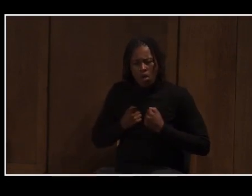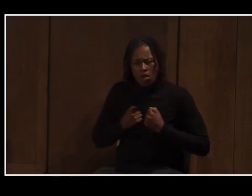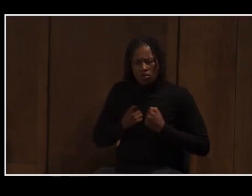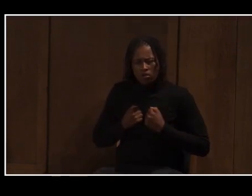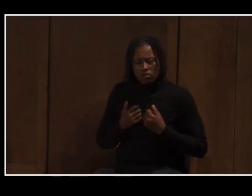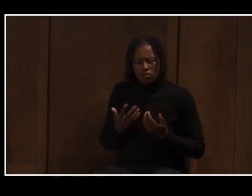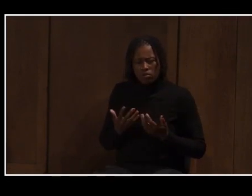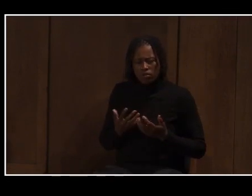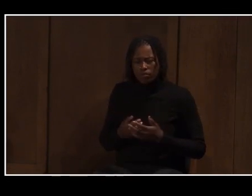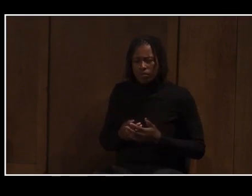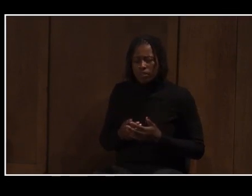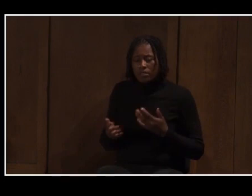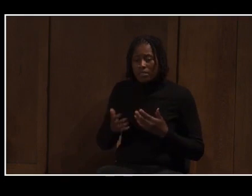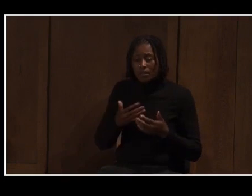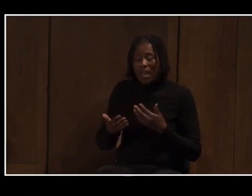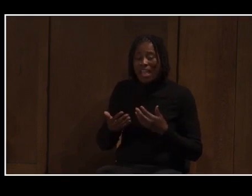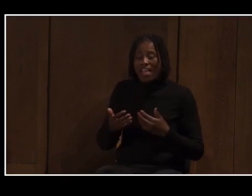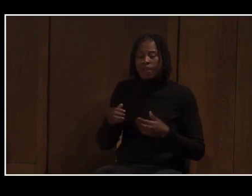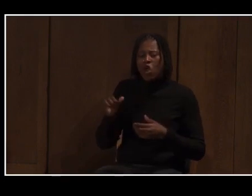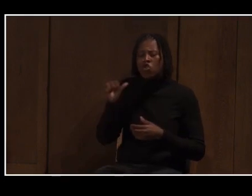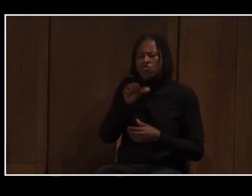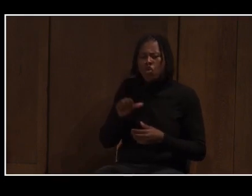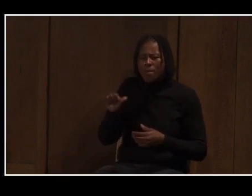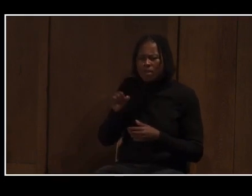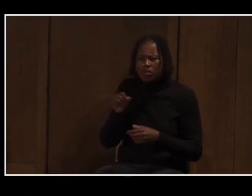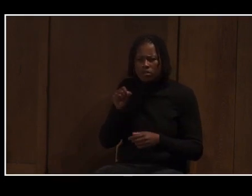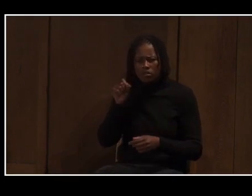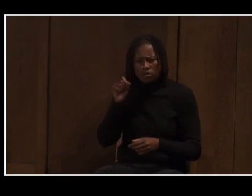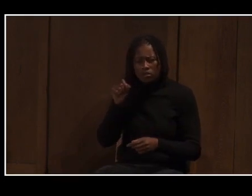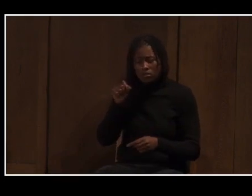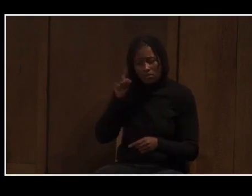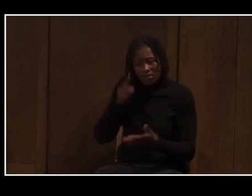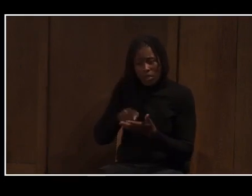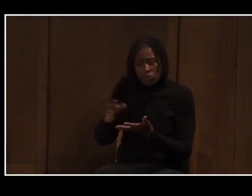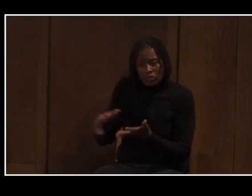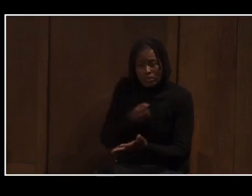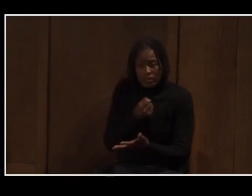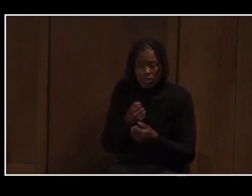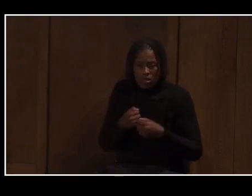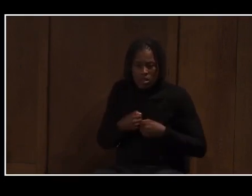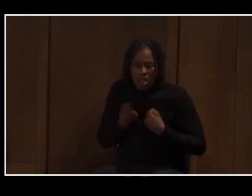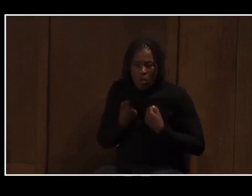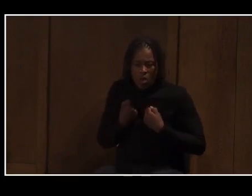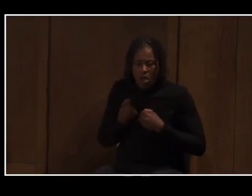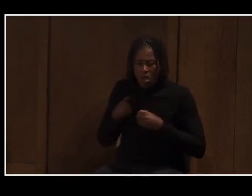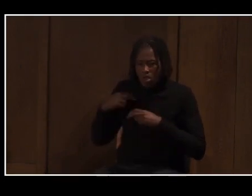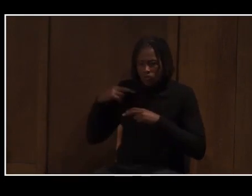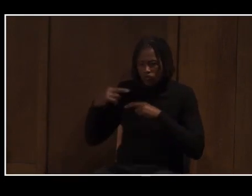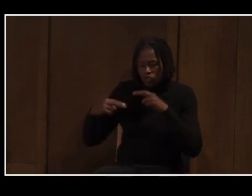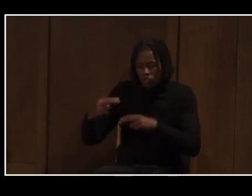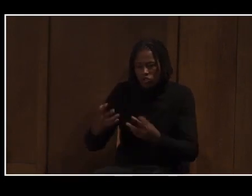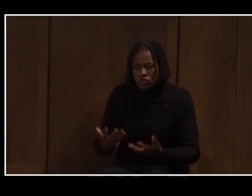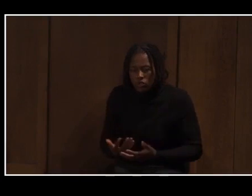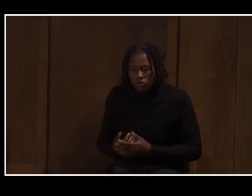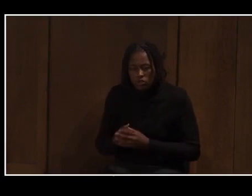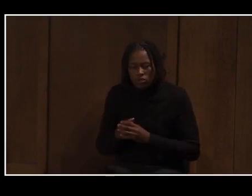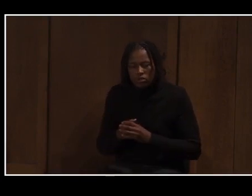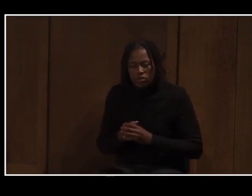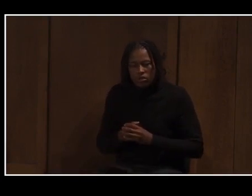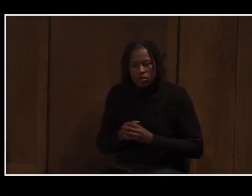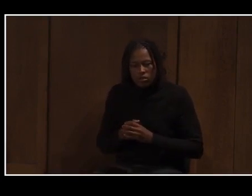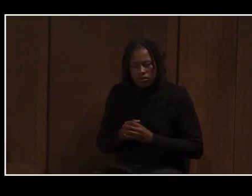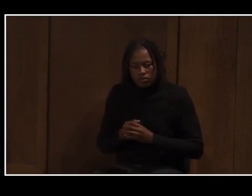if Europeans commodify the thing. In Brazil, they've made Yamaya white in different